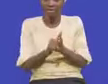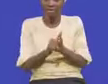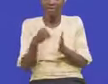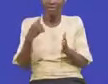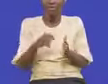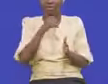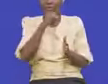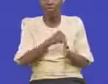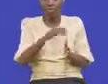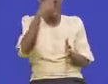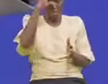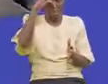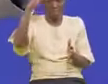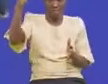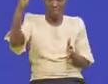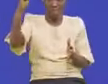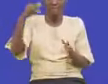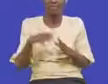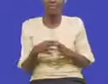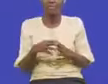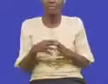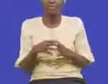Ebe amegã.